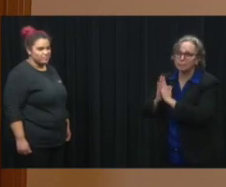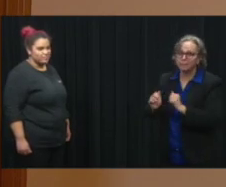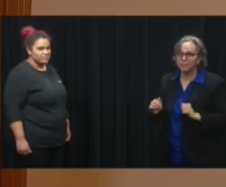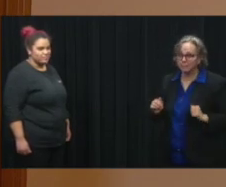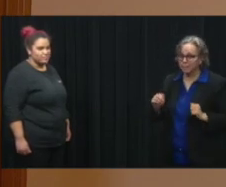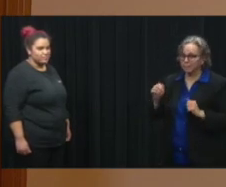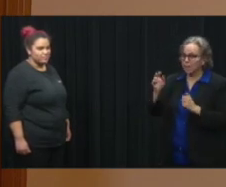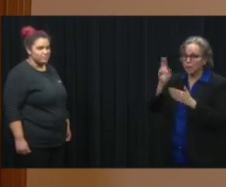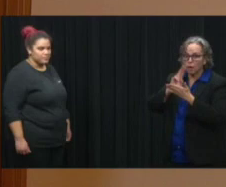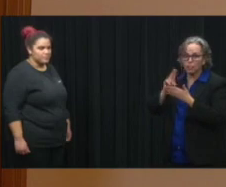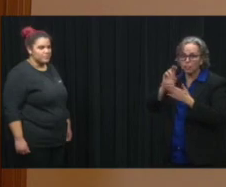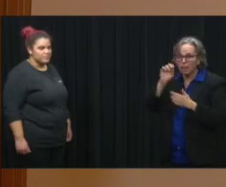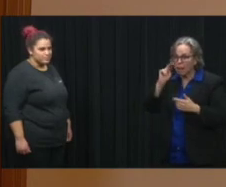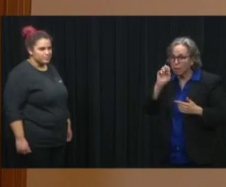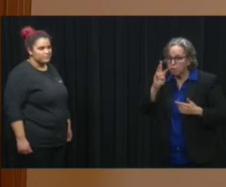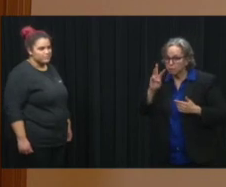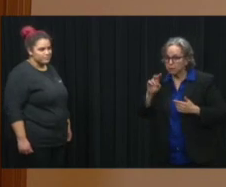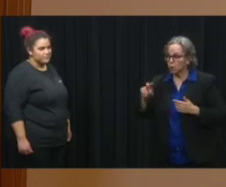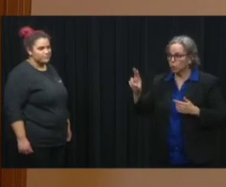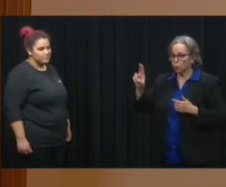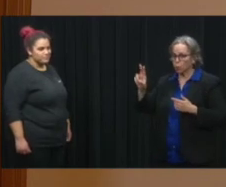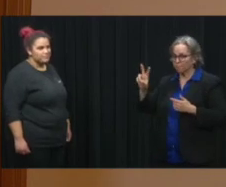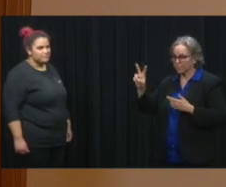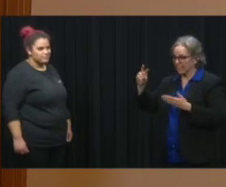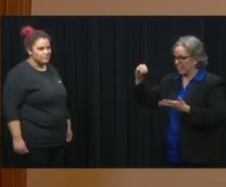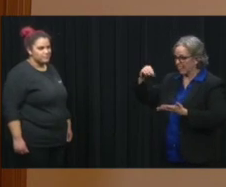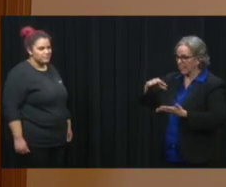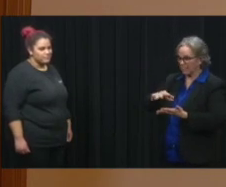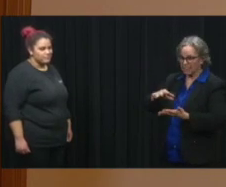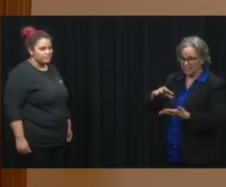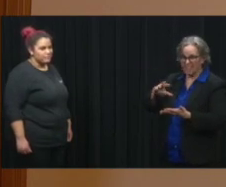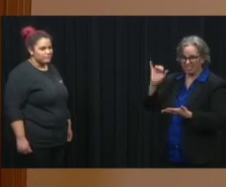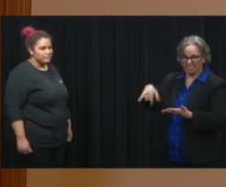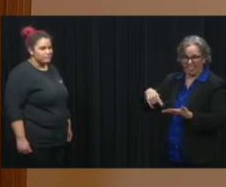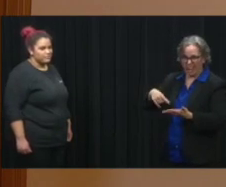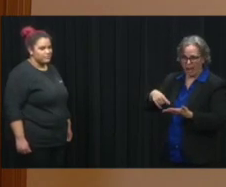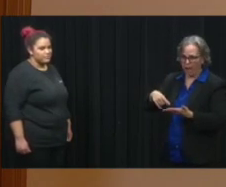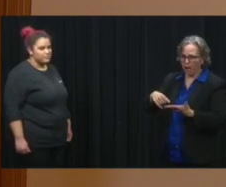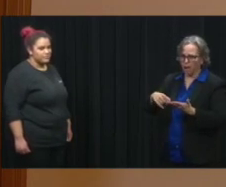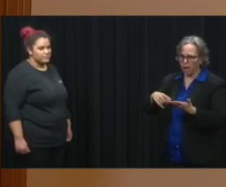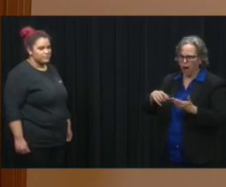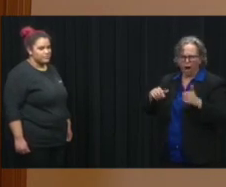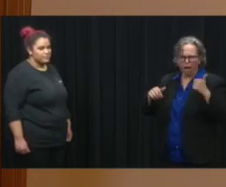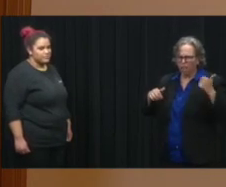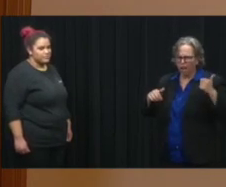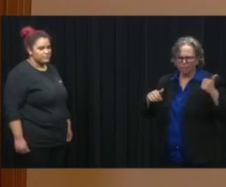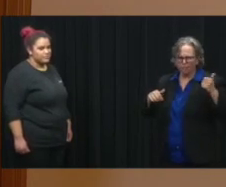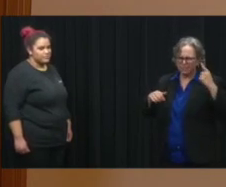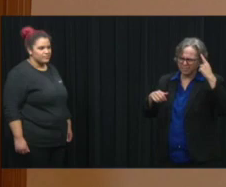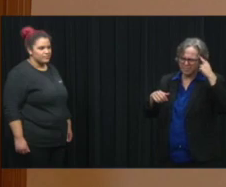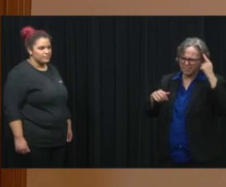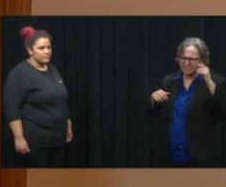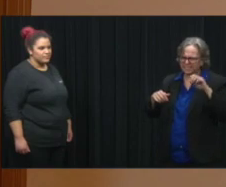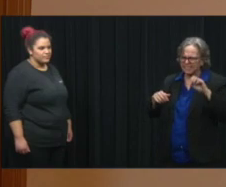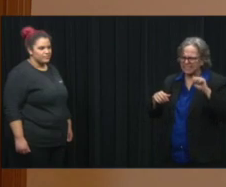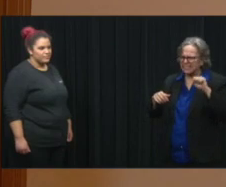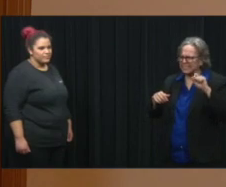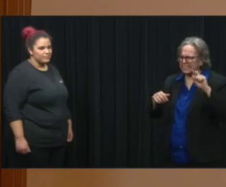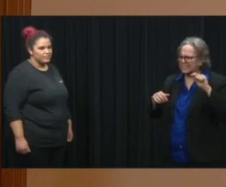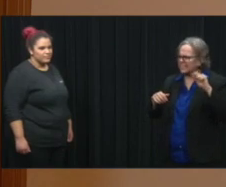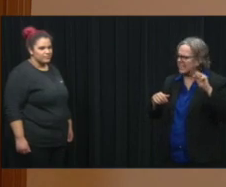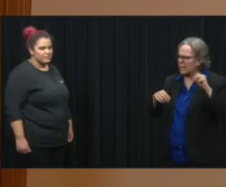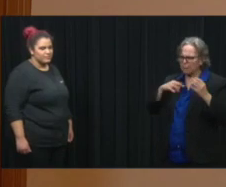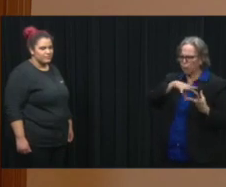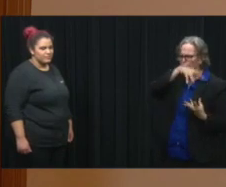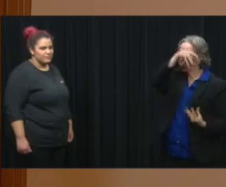this sterilization, which is almost, my understanding, is sort of like a steam-like technique. This could make a huge